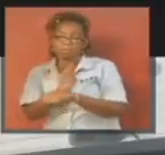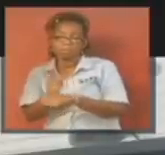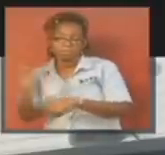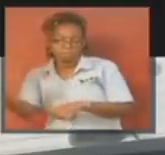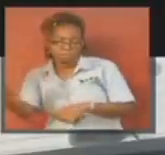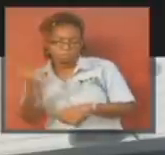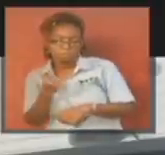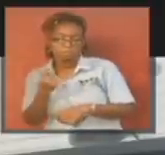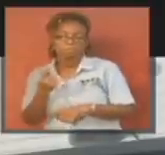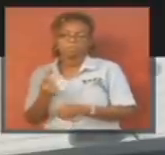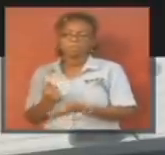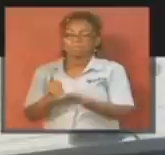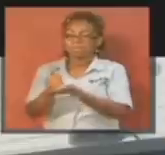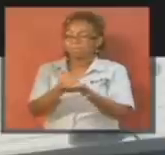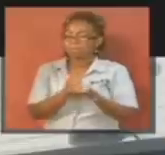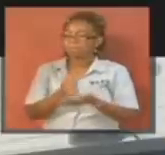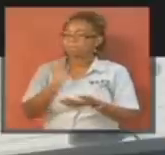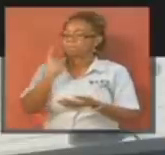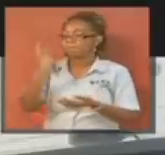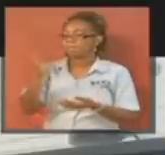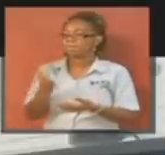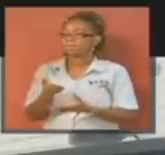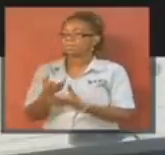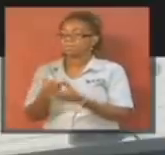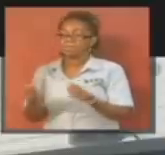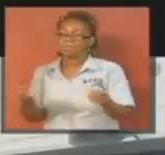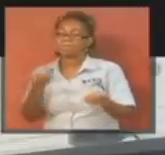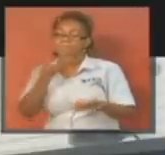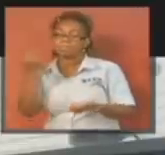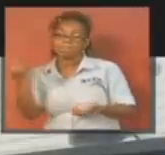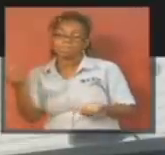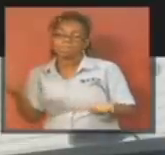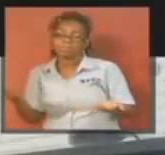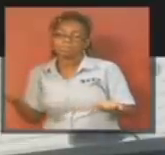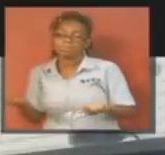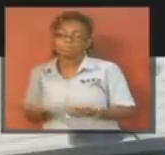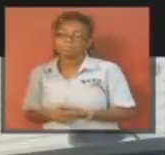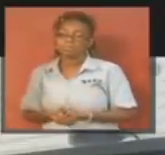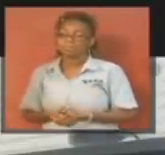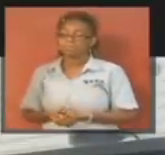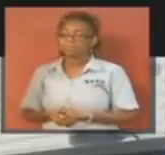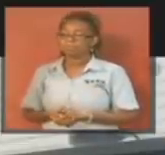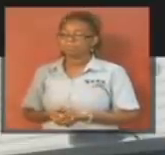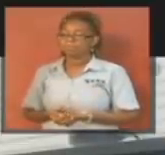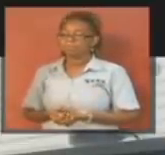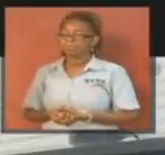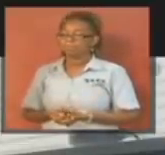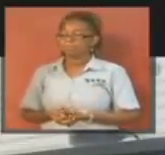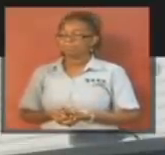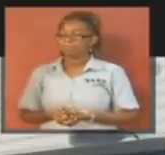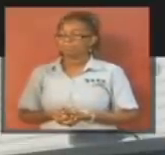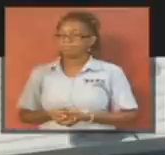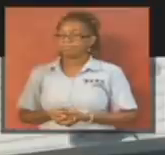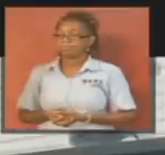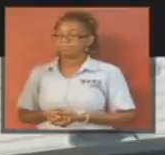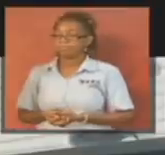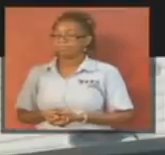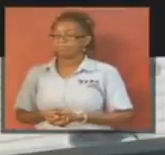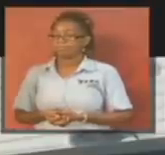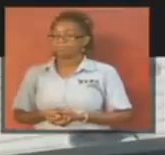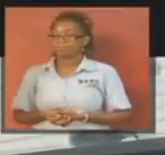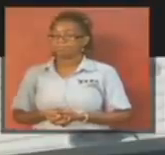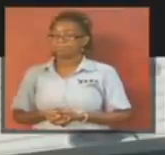question again when the minister is available. And Dr. Senpanad, you talked about